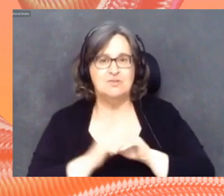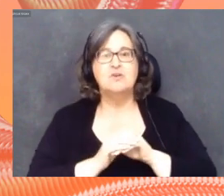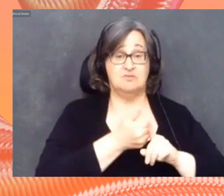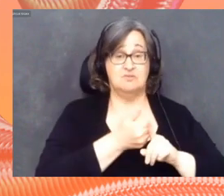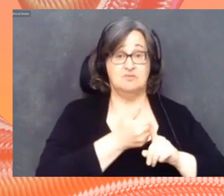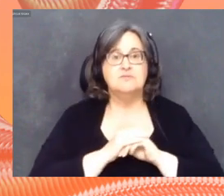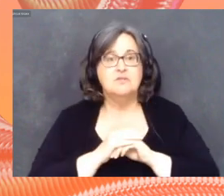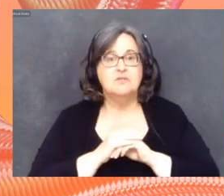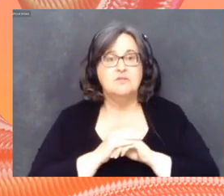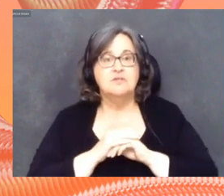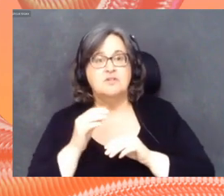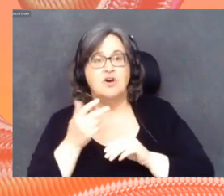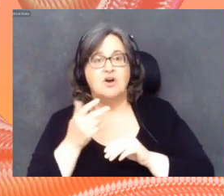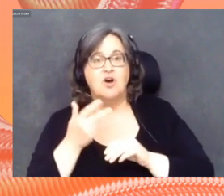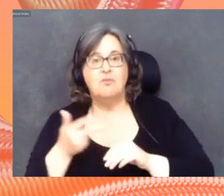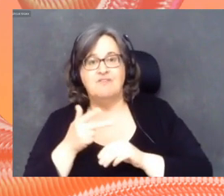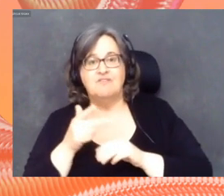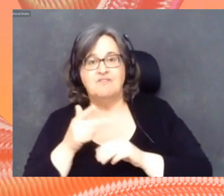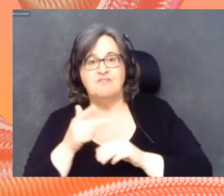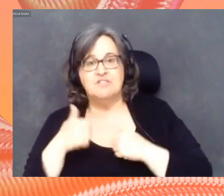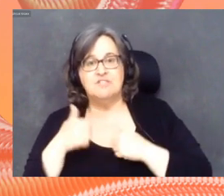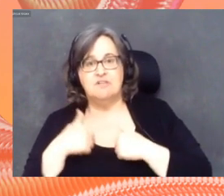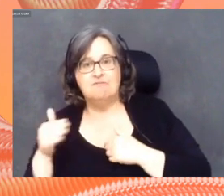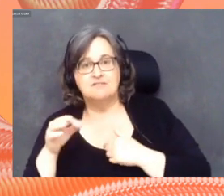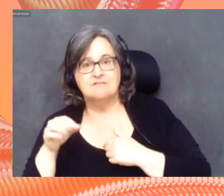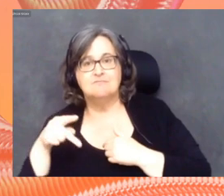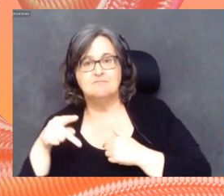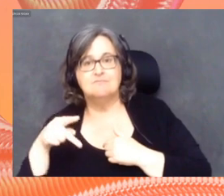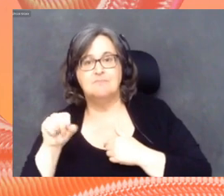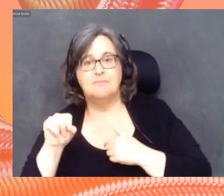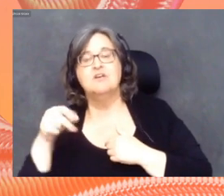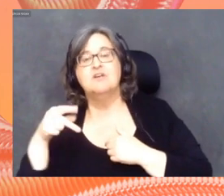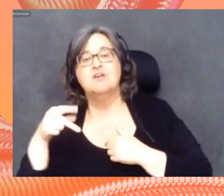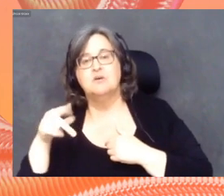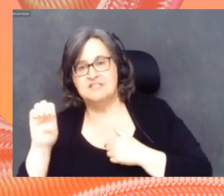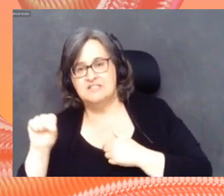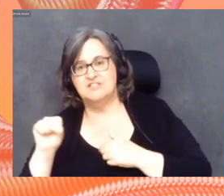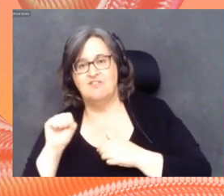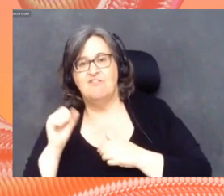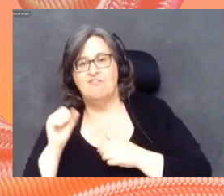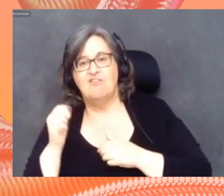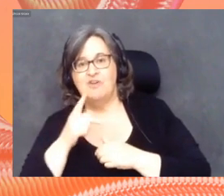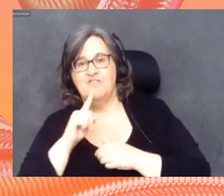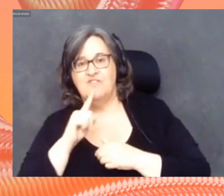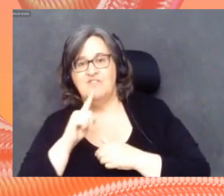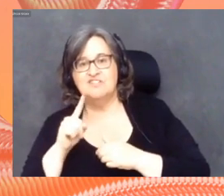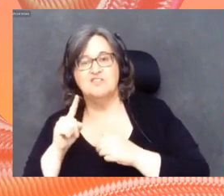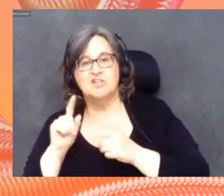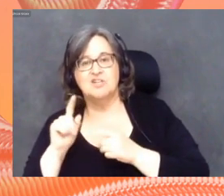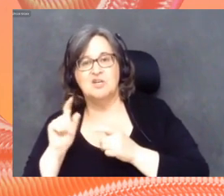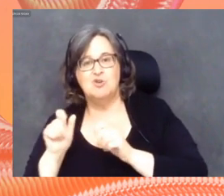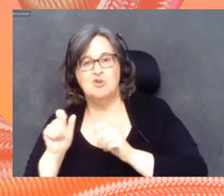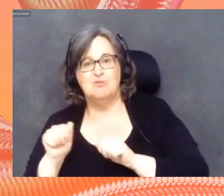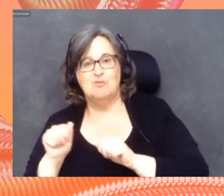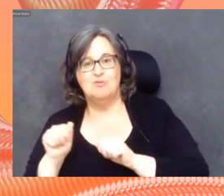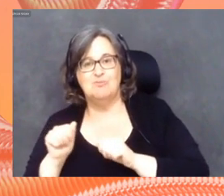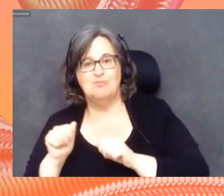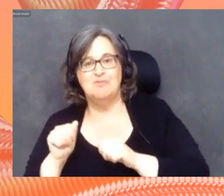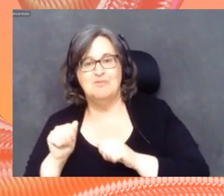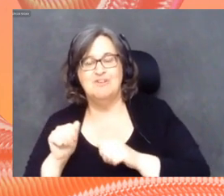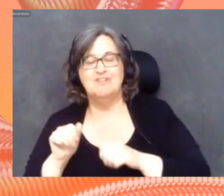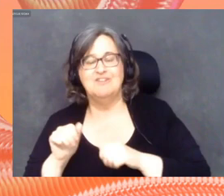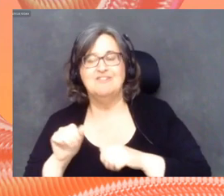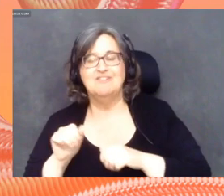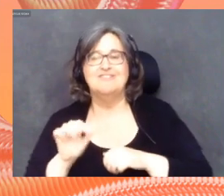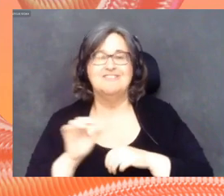Pisces. So all three of us are mutables. So you're like herding kittens. I love